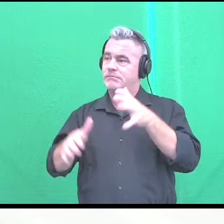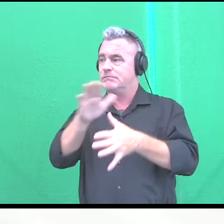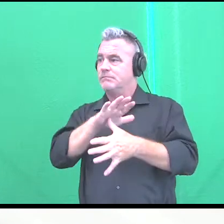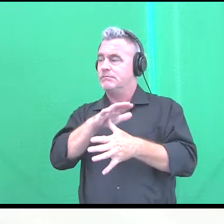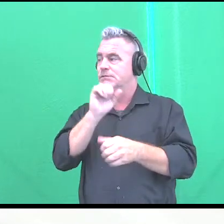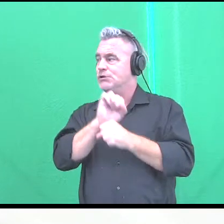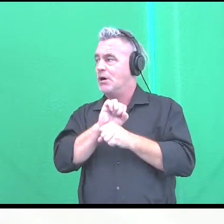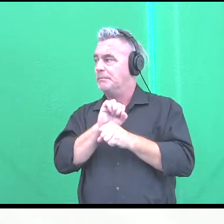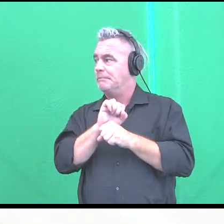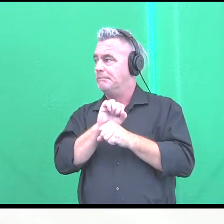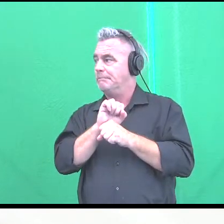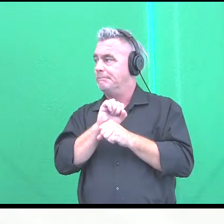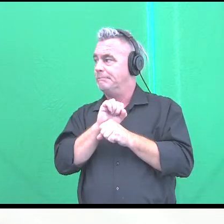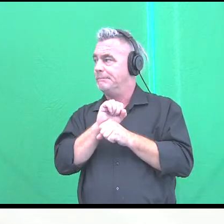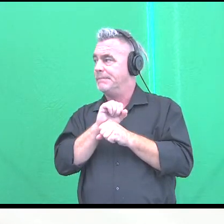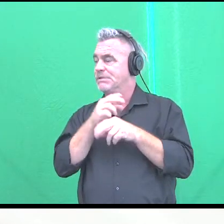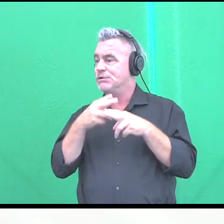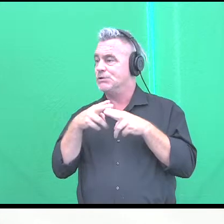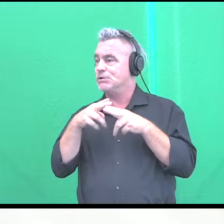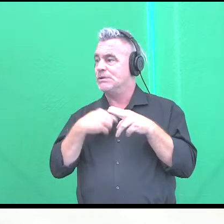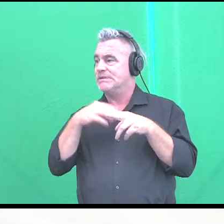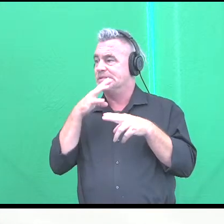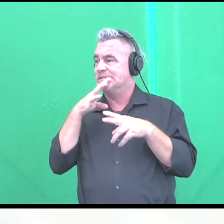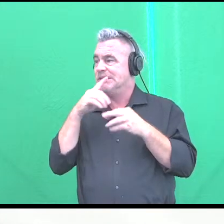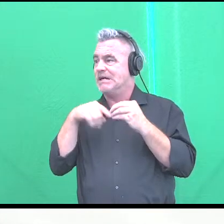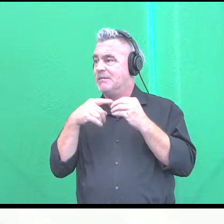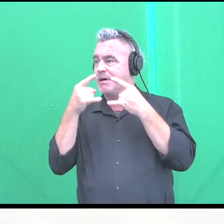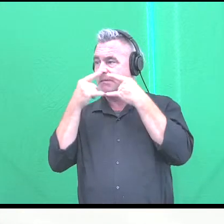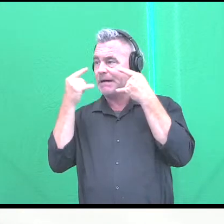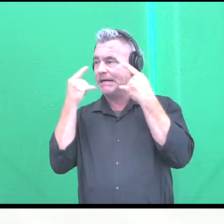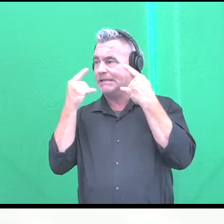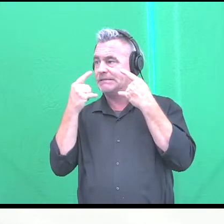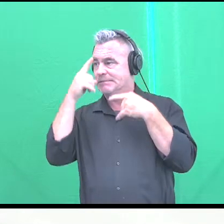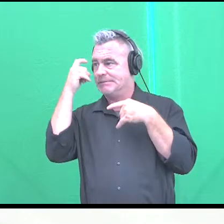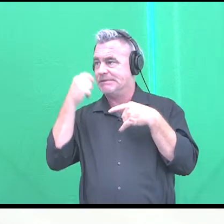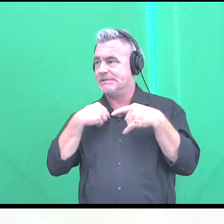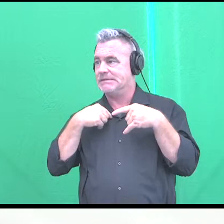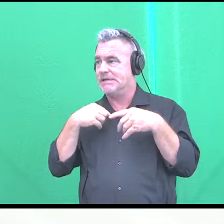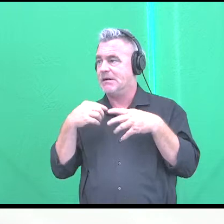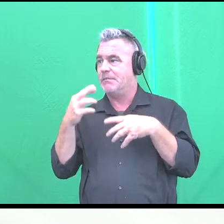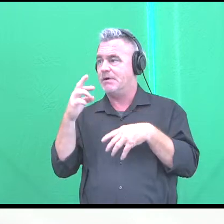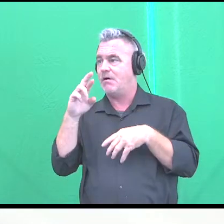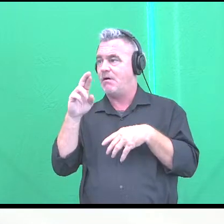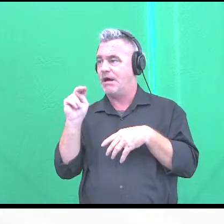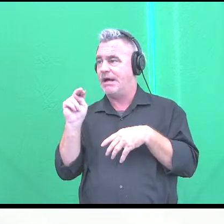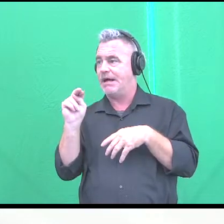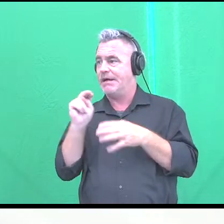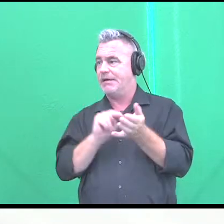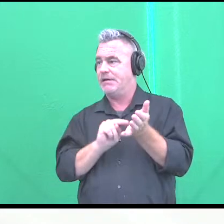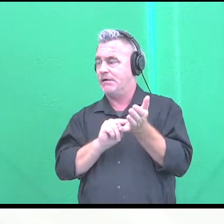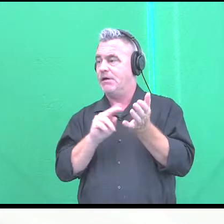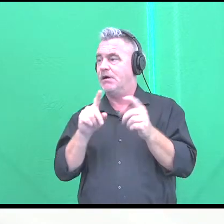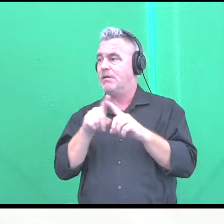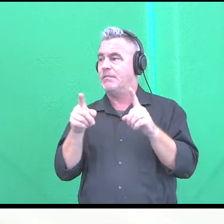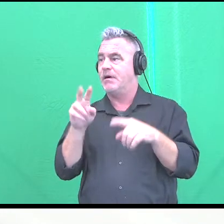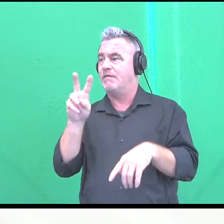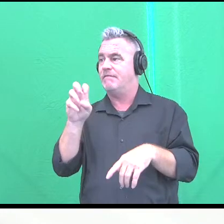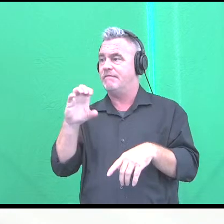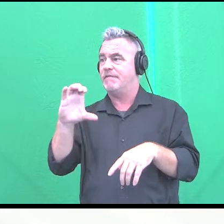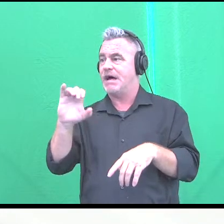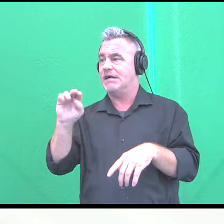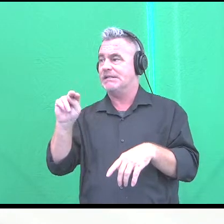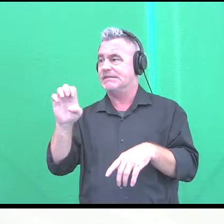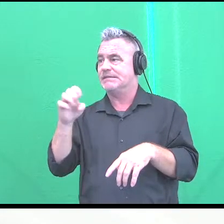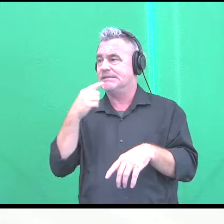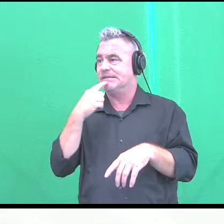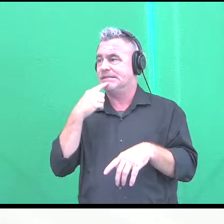Just briefly, I'm going to be talking about masks mostly because I'm a registered nurse. But the vaccines, they keep